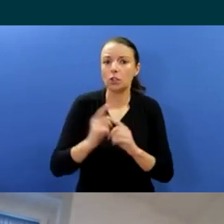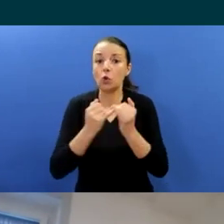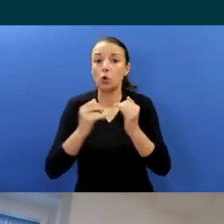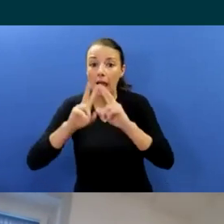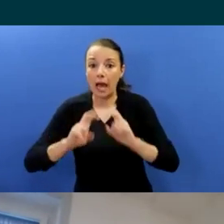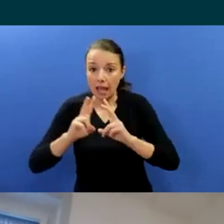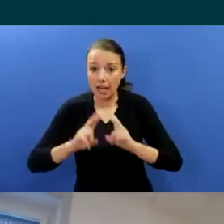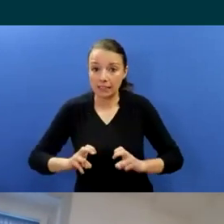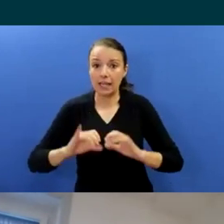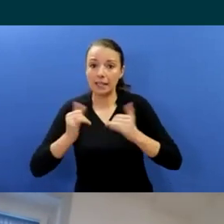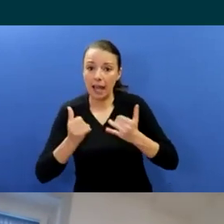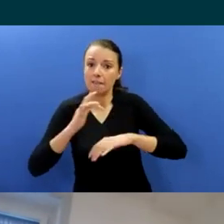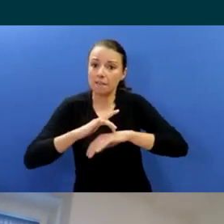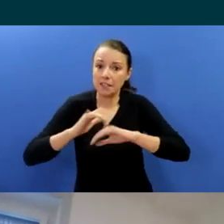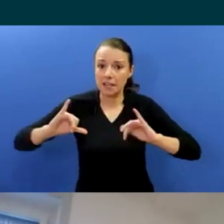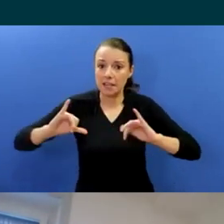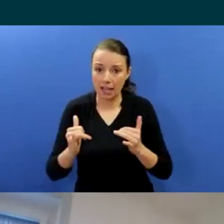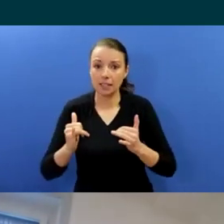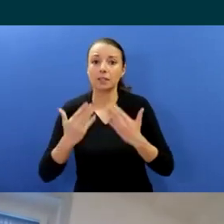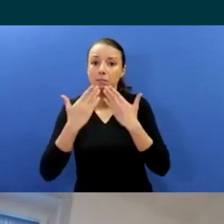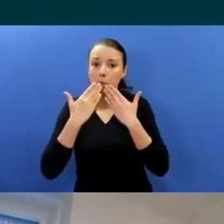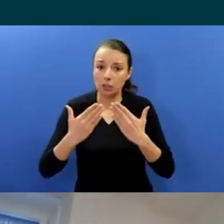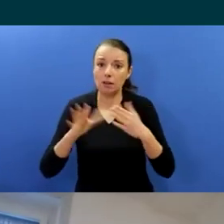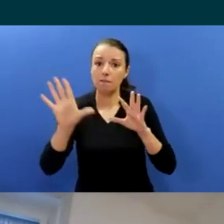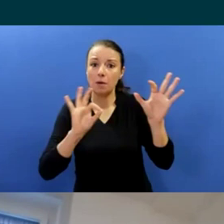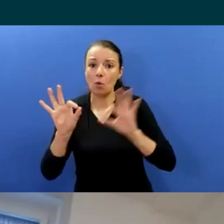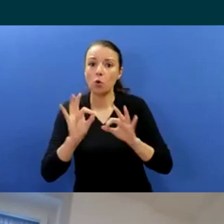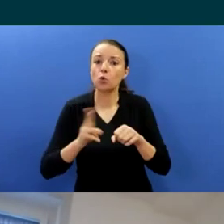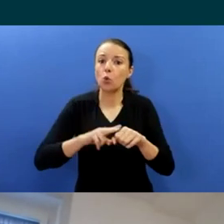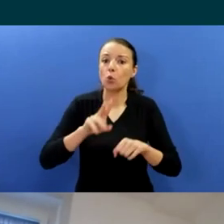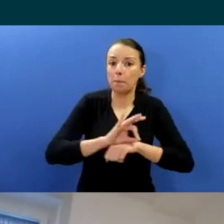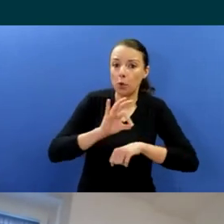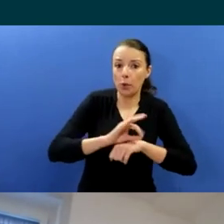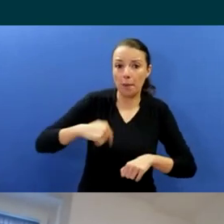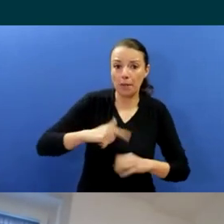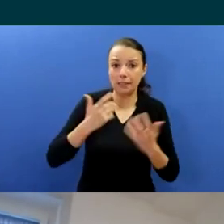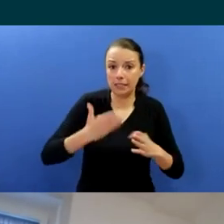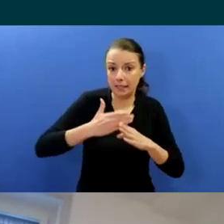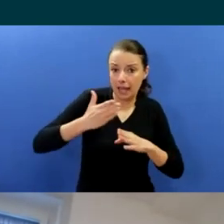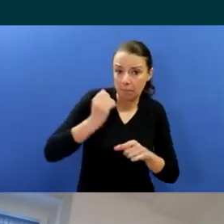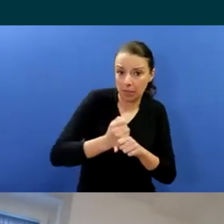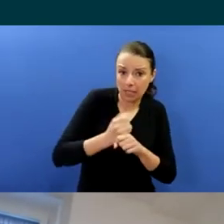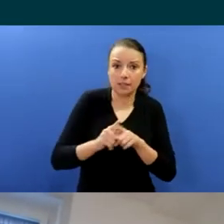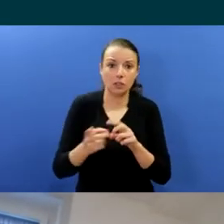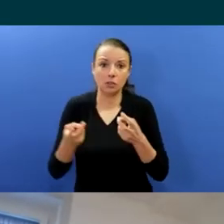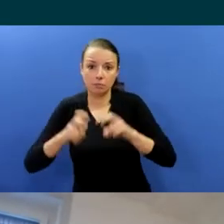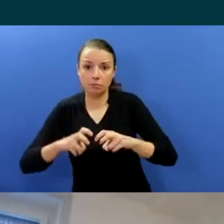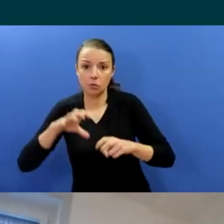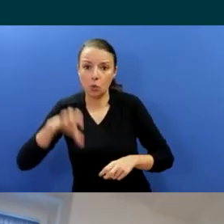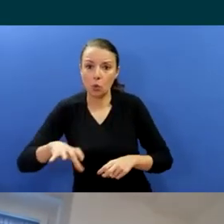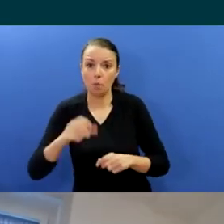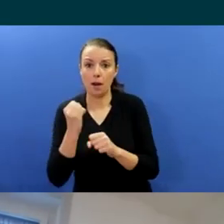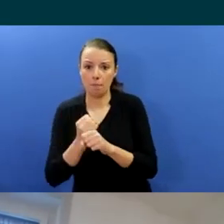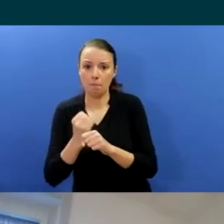the stakeholder group it caters for? So you have to identify these people. And